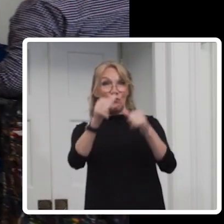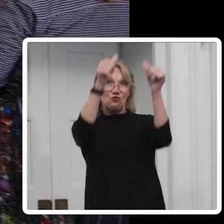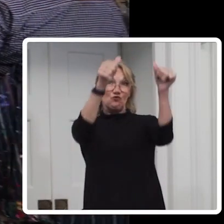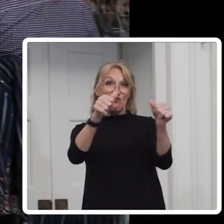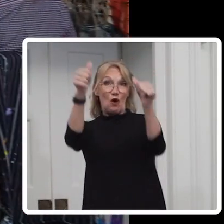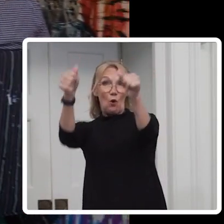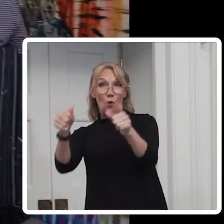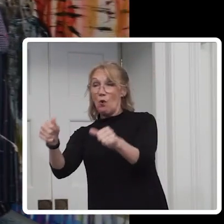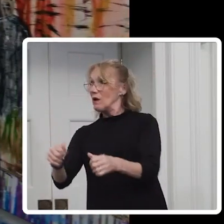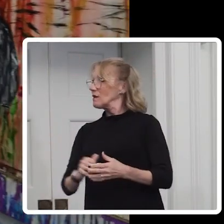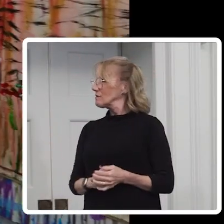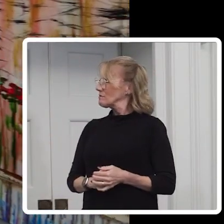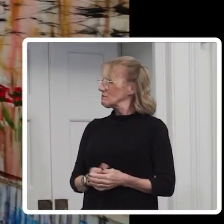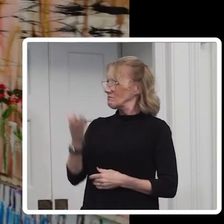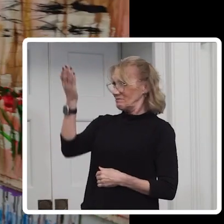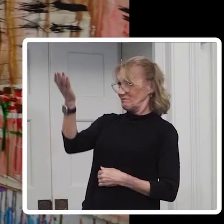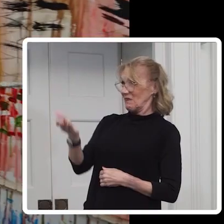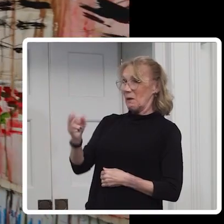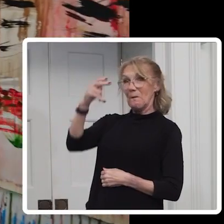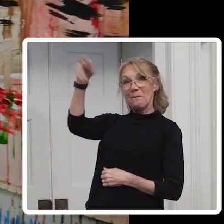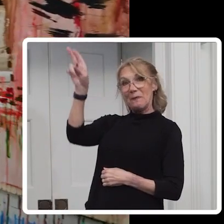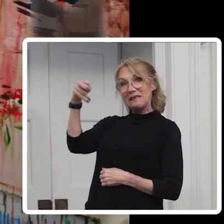The other was for painting.